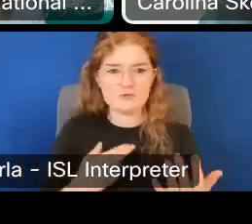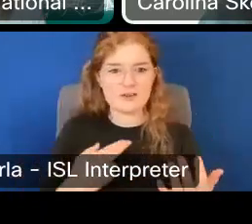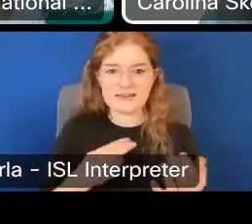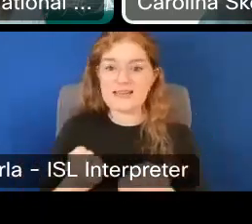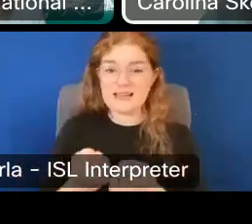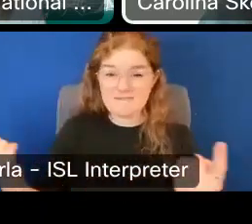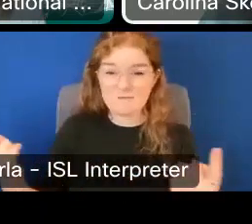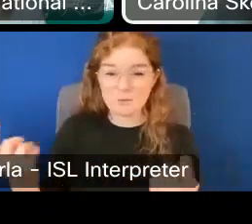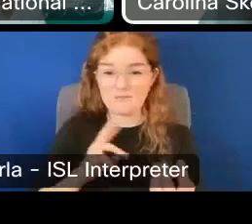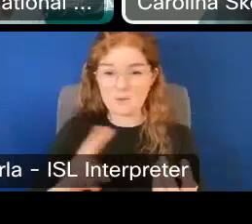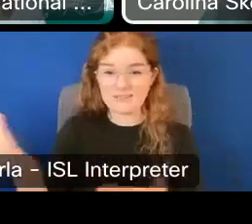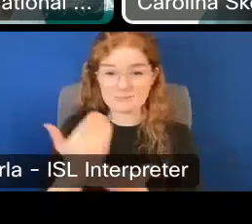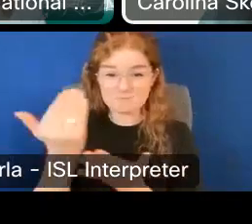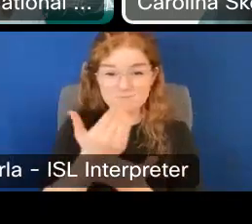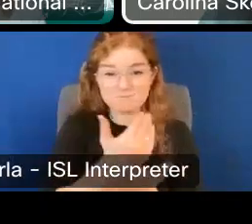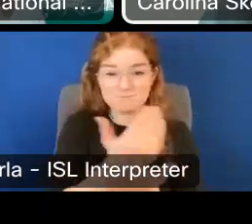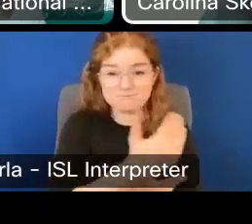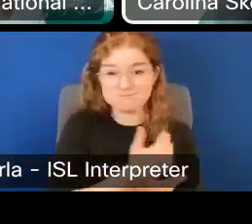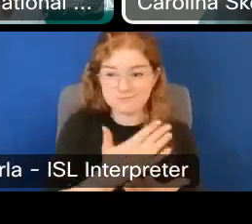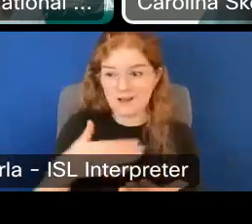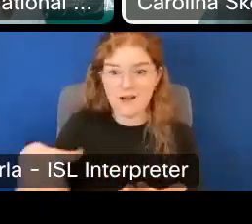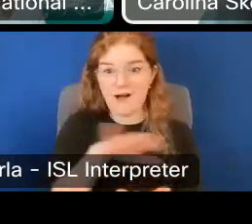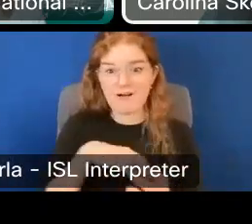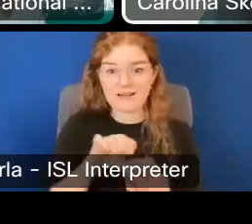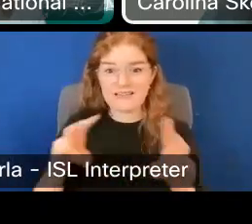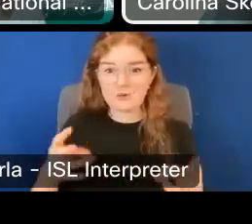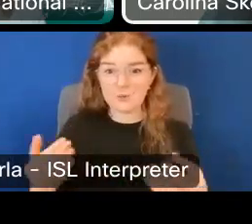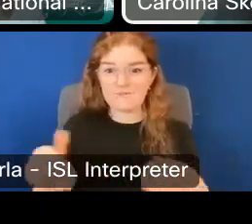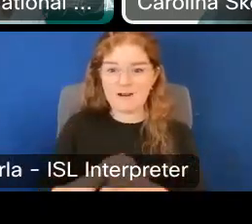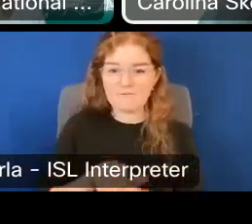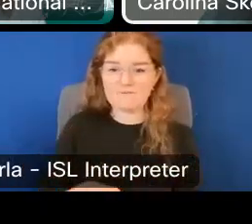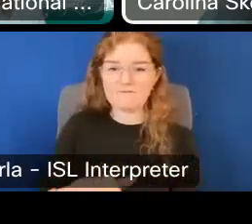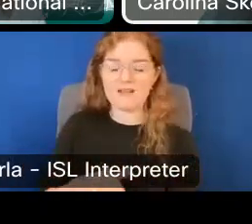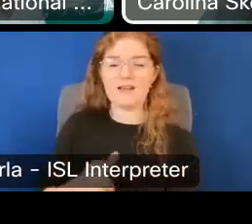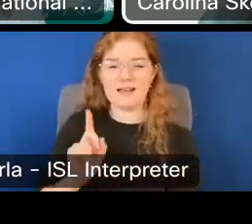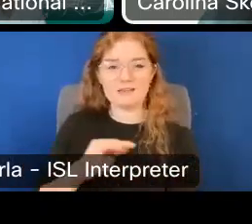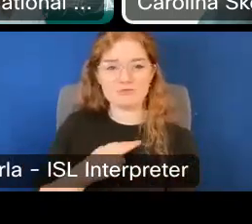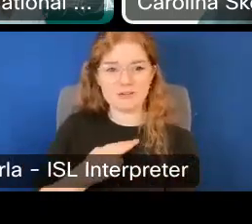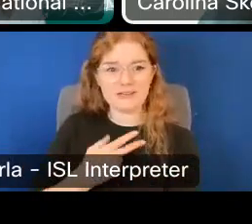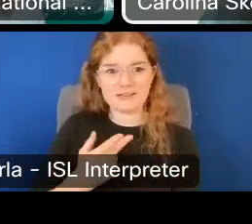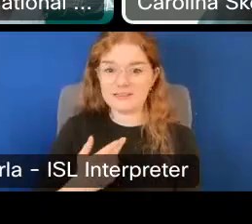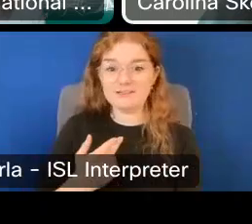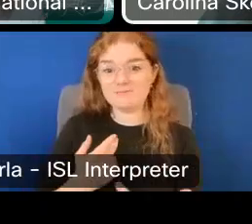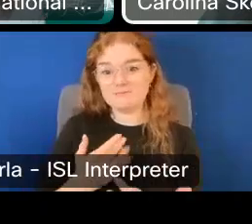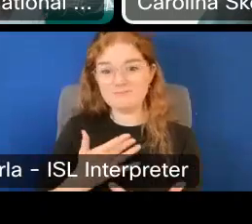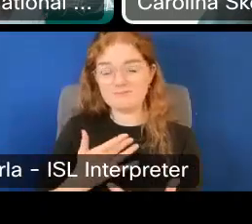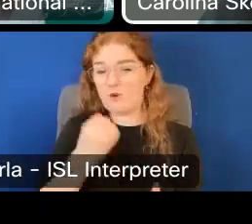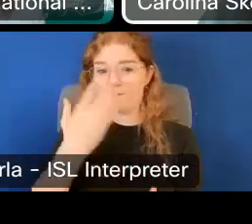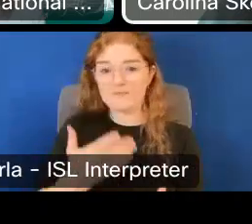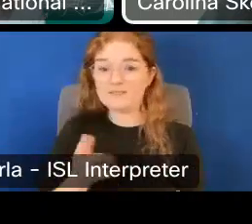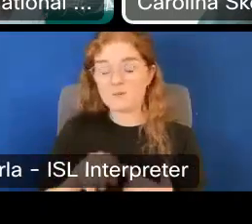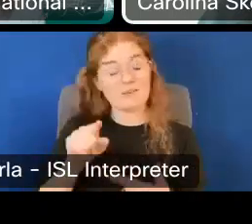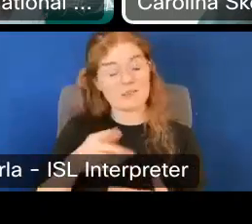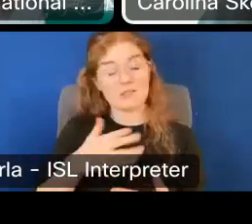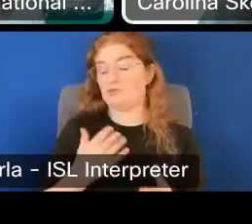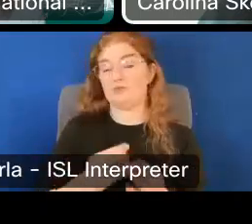everyone's voice and gives everyone that kind of equal kind of placing, and it's a real leveler. So that's just something